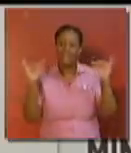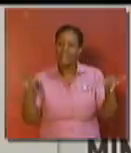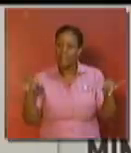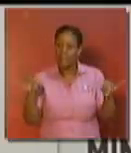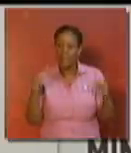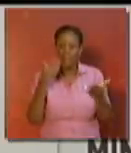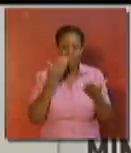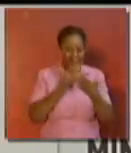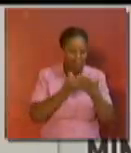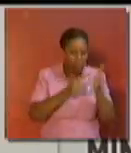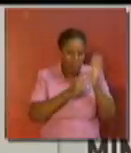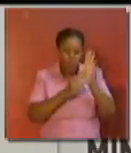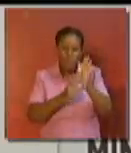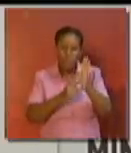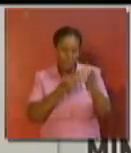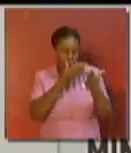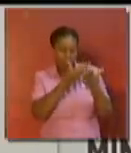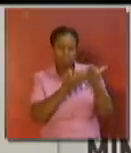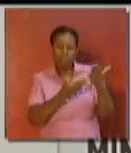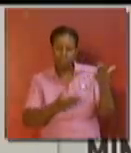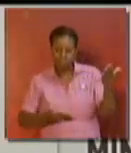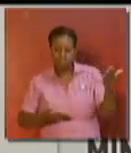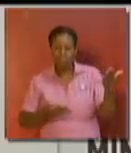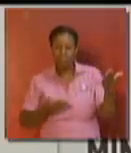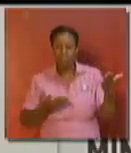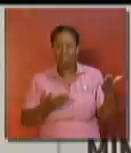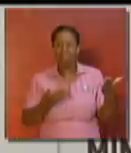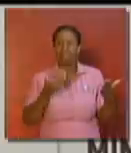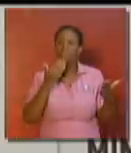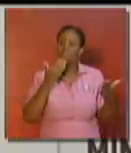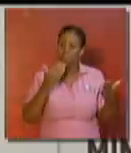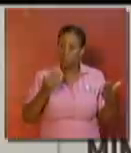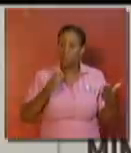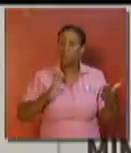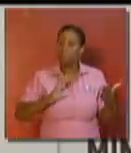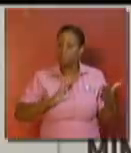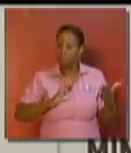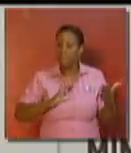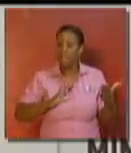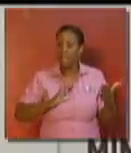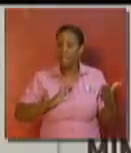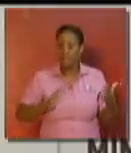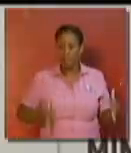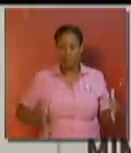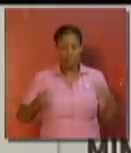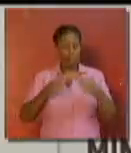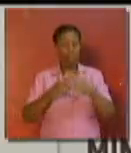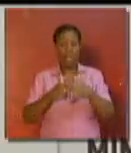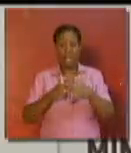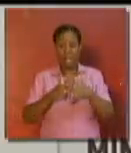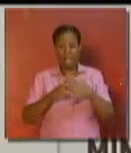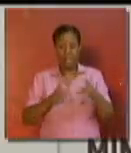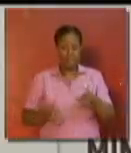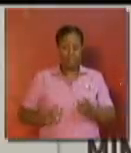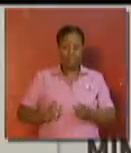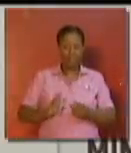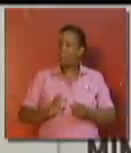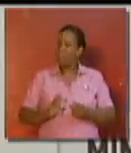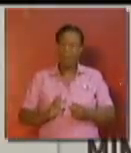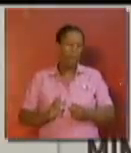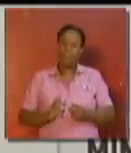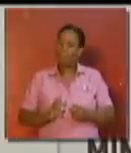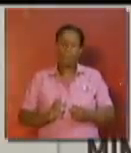data, is very reassuring that there's little risk of the fetus being affected directly by the